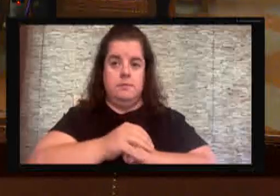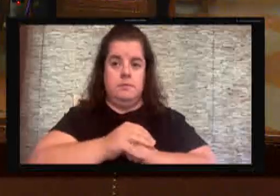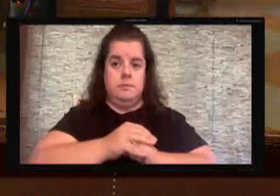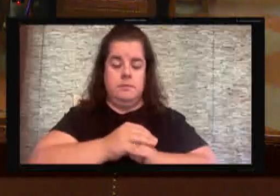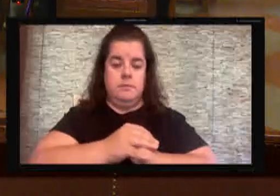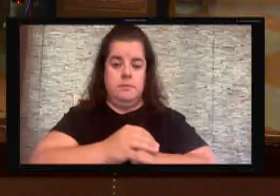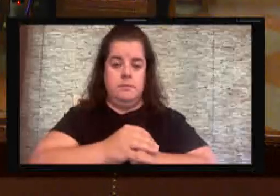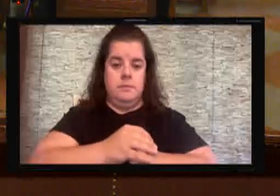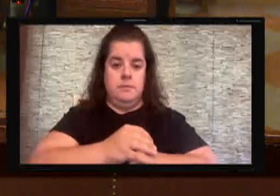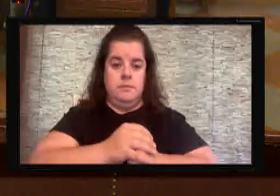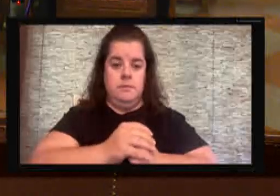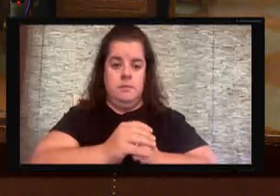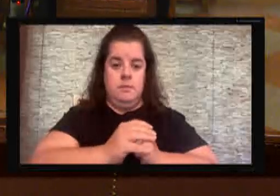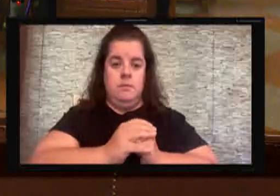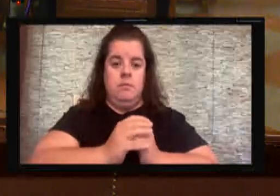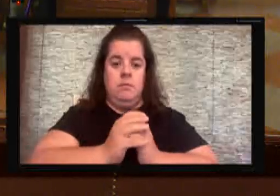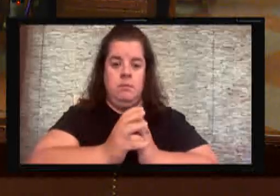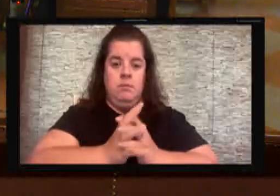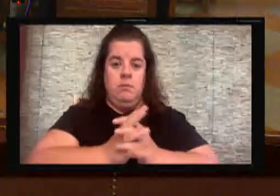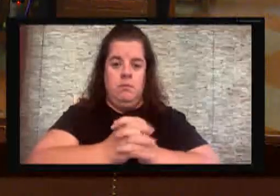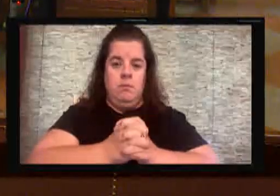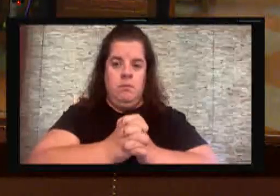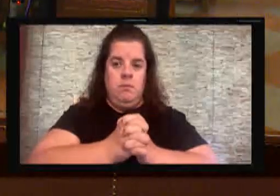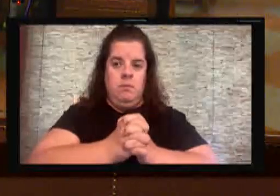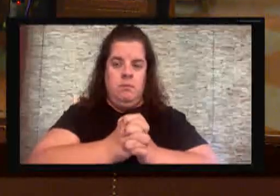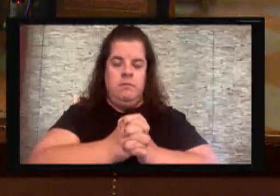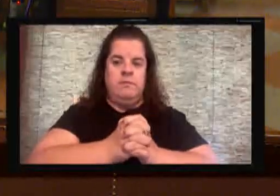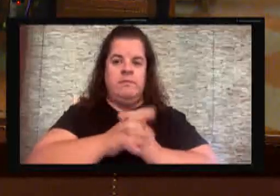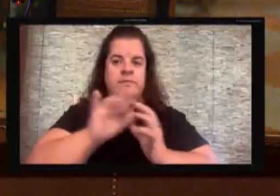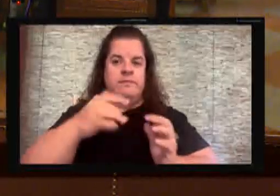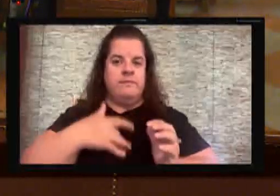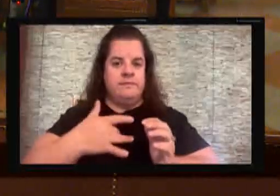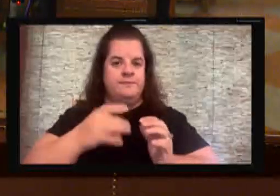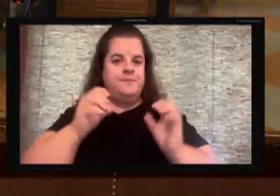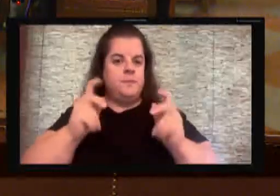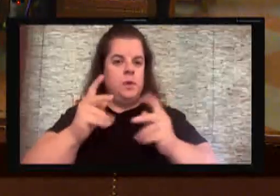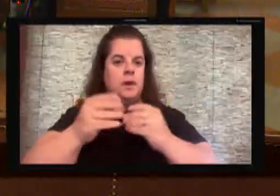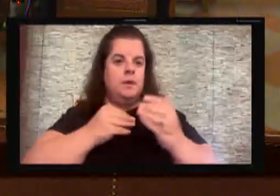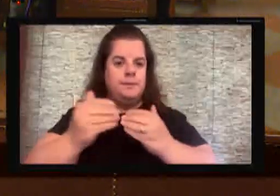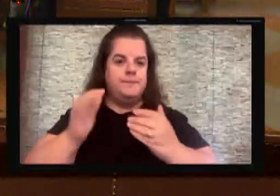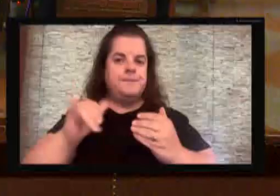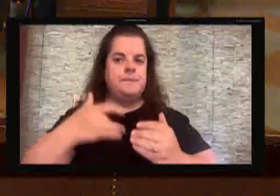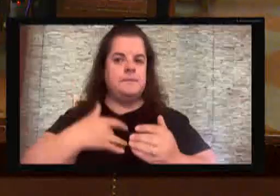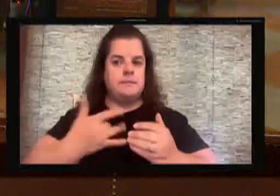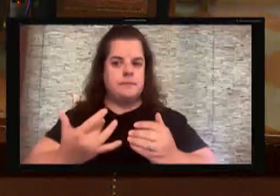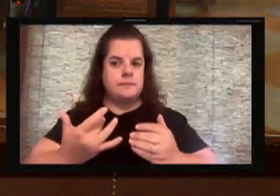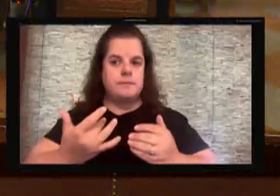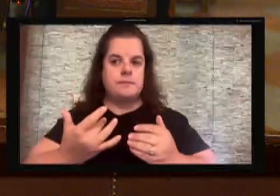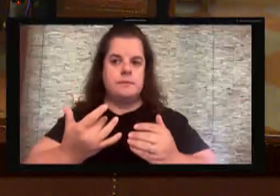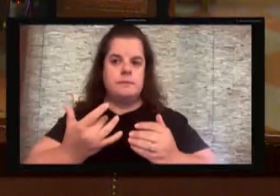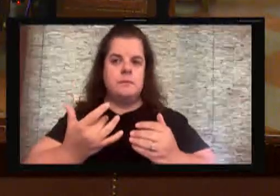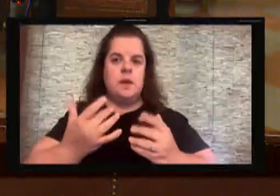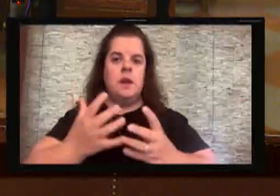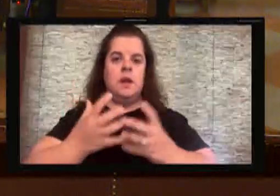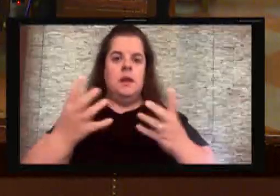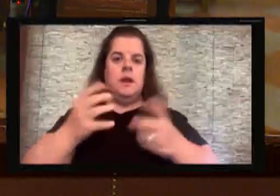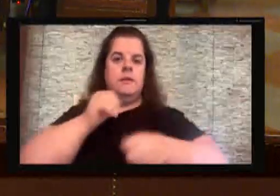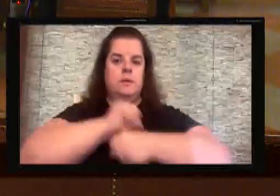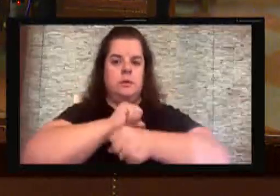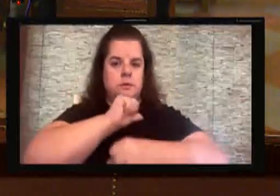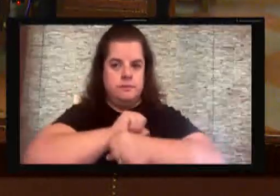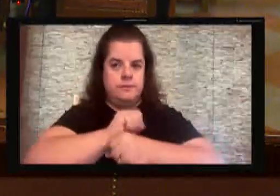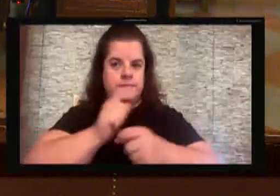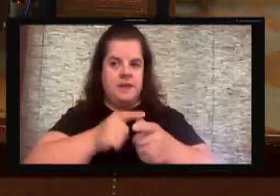Yep. We're just letting go. Yep. Oh, that seems, anyway, okay. That seems like a lot of work and then to have someone contest